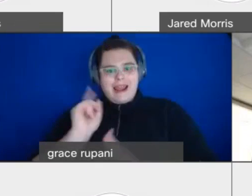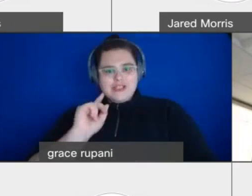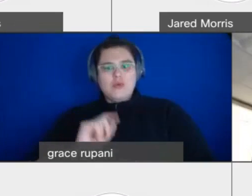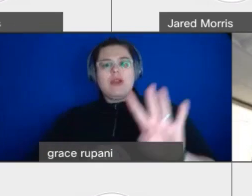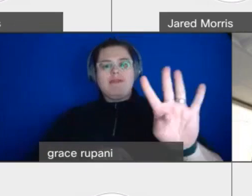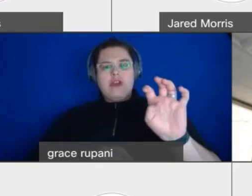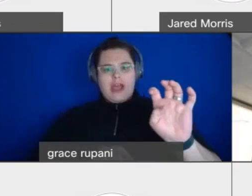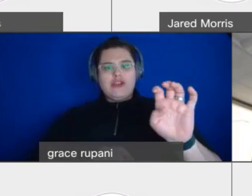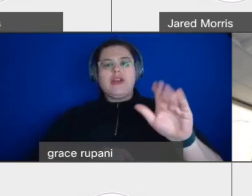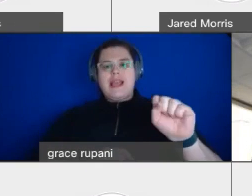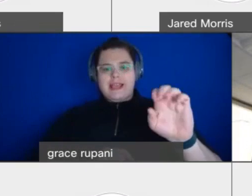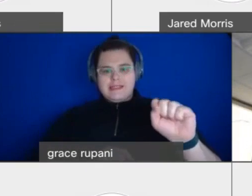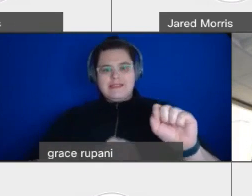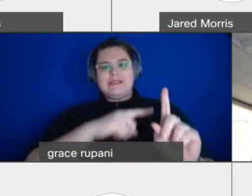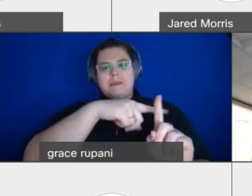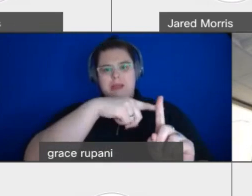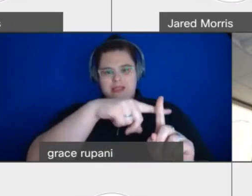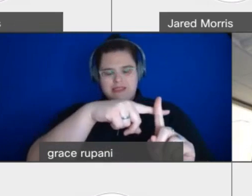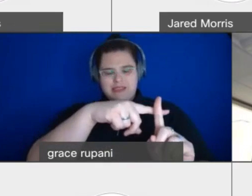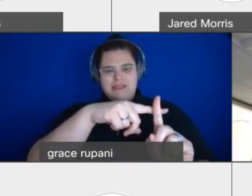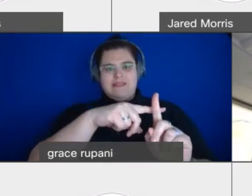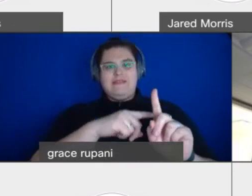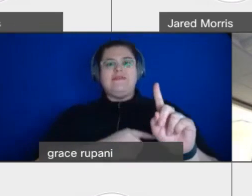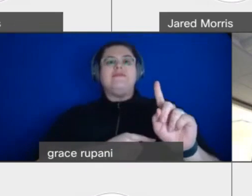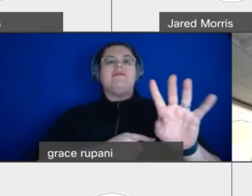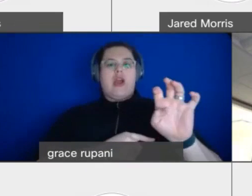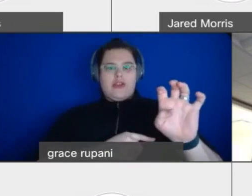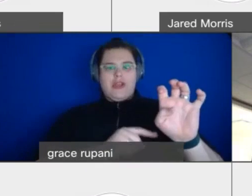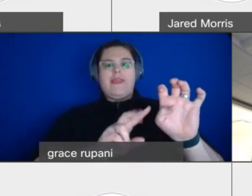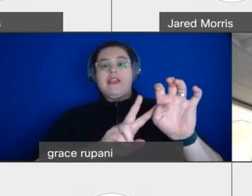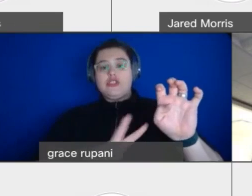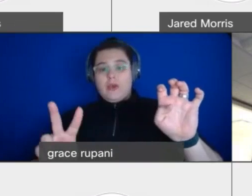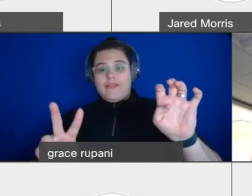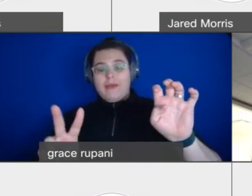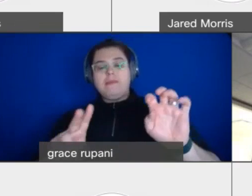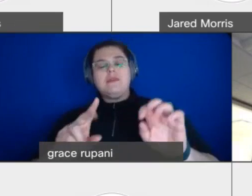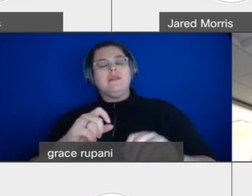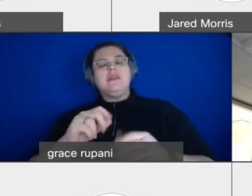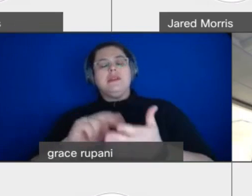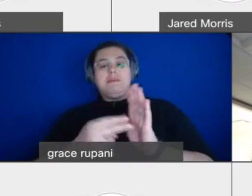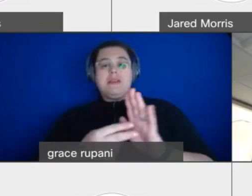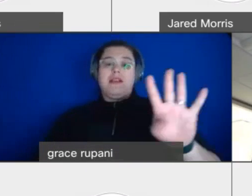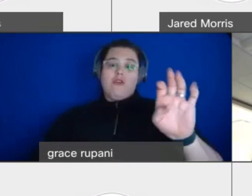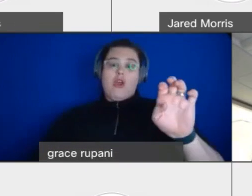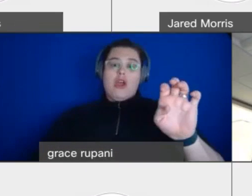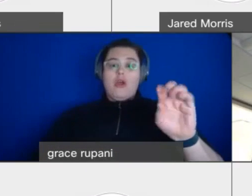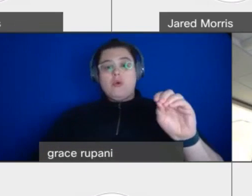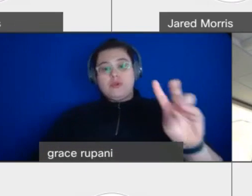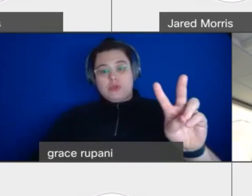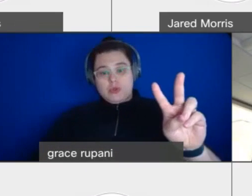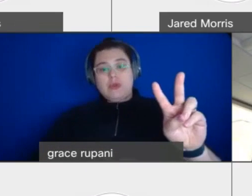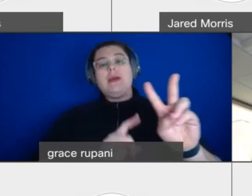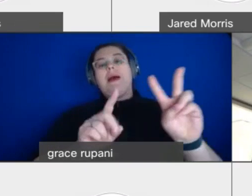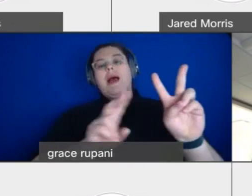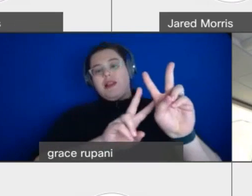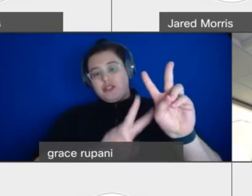2 of those people reported, which the number would have been 402 total, but 2 of those cases were repeats,